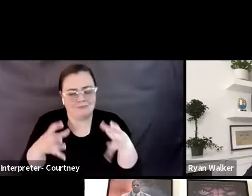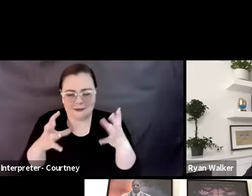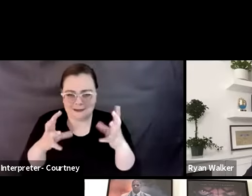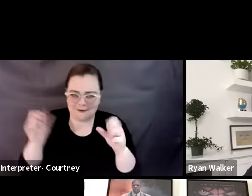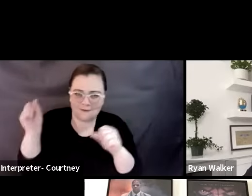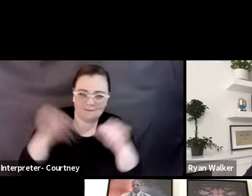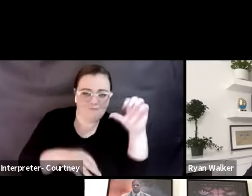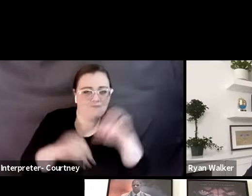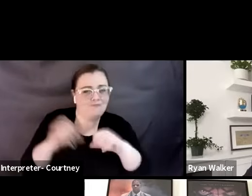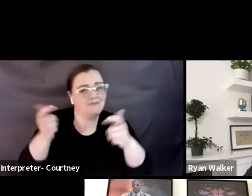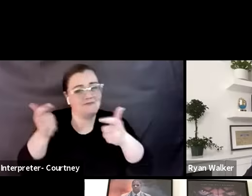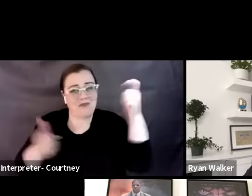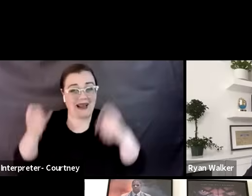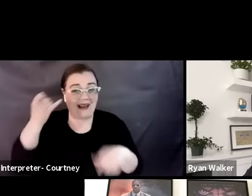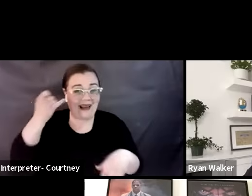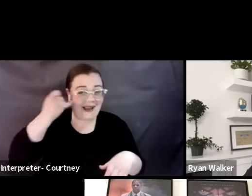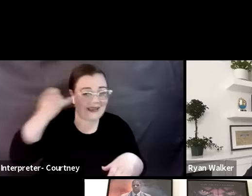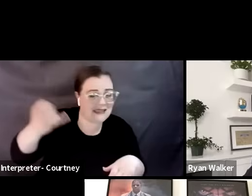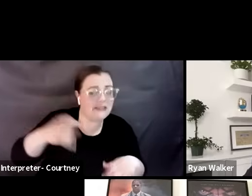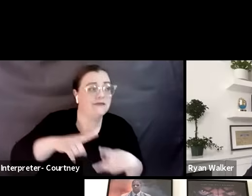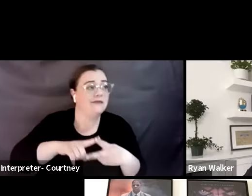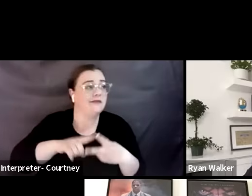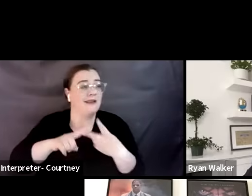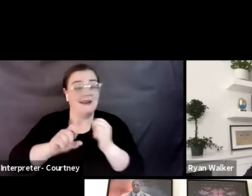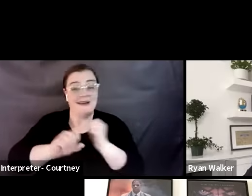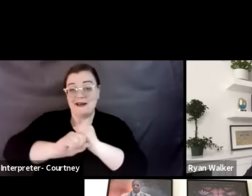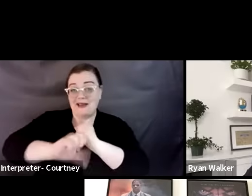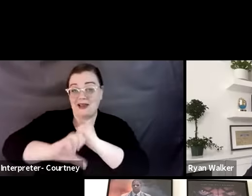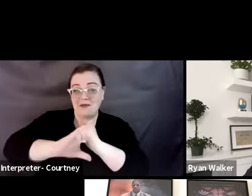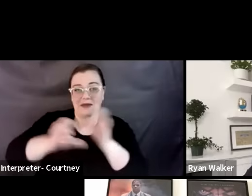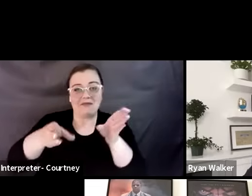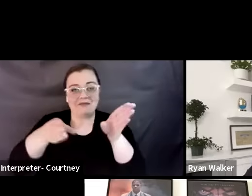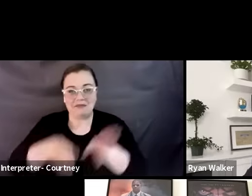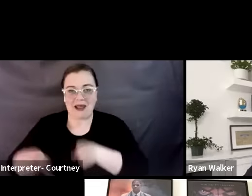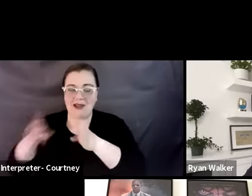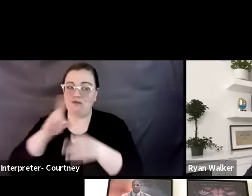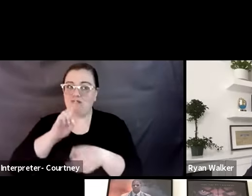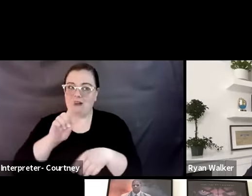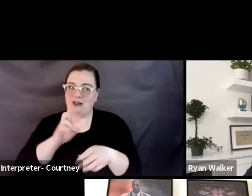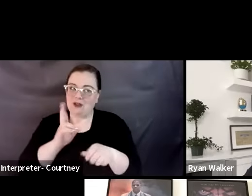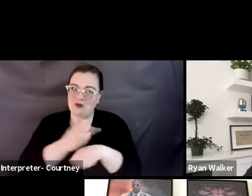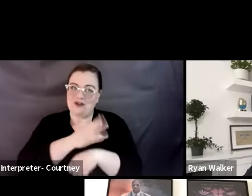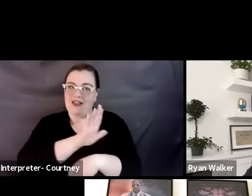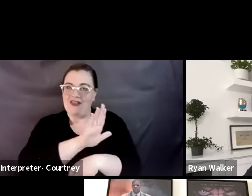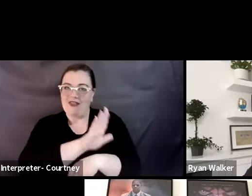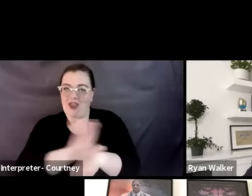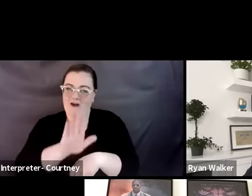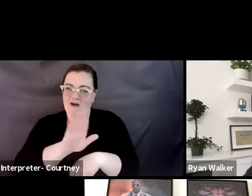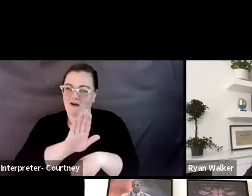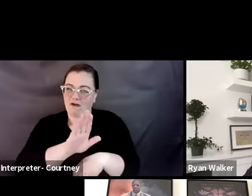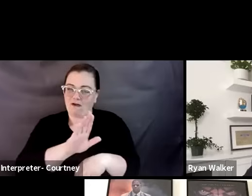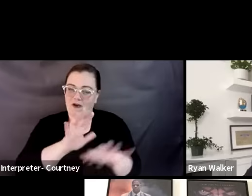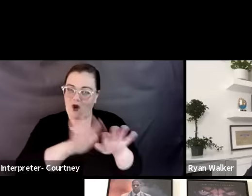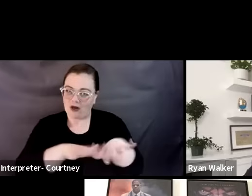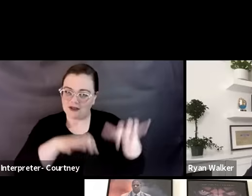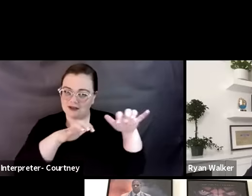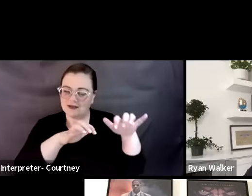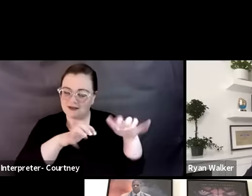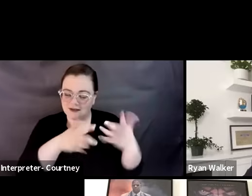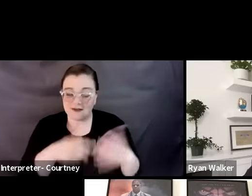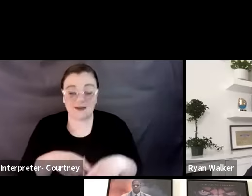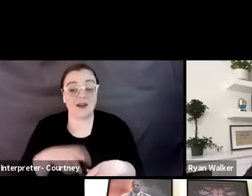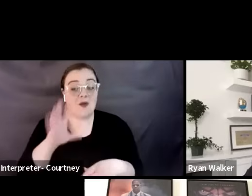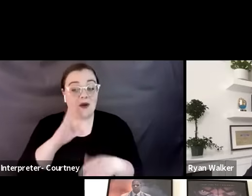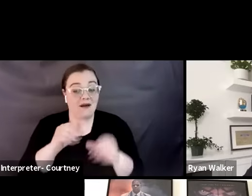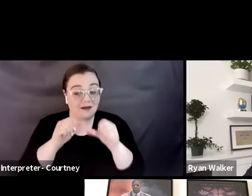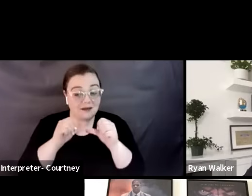cool campaign plans and tap into their audience as a marketing tool that's only going to amplify. I